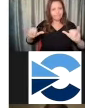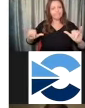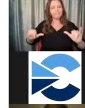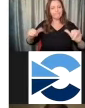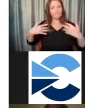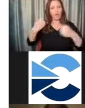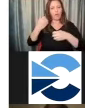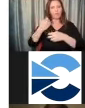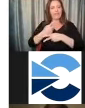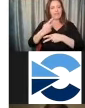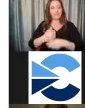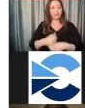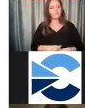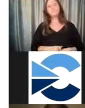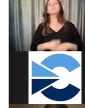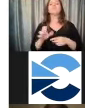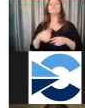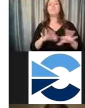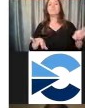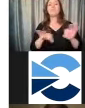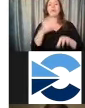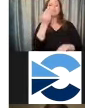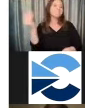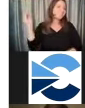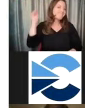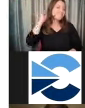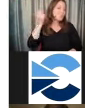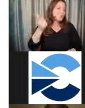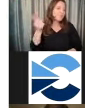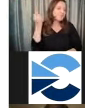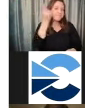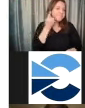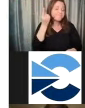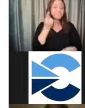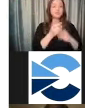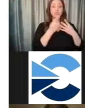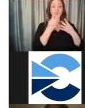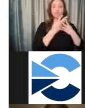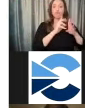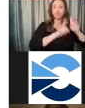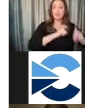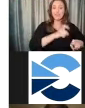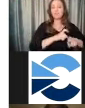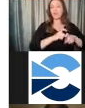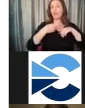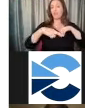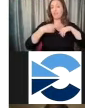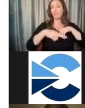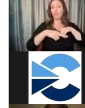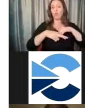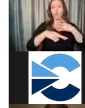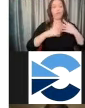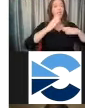healthcare setting. Another important question to ask is, does screening and referral resolve other barriers to